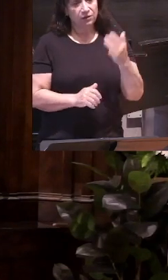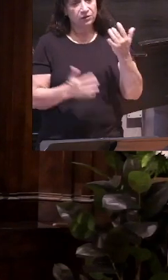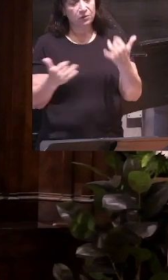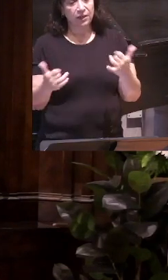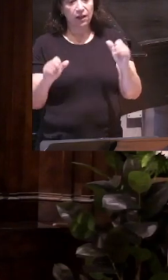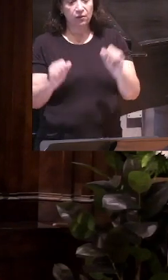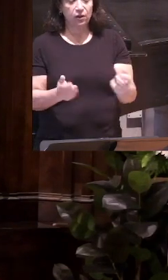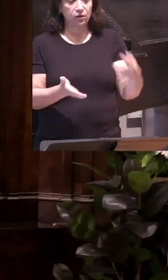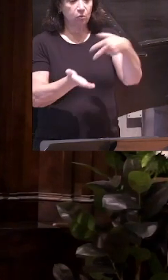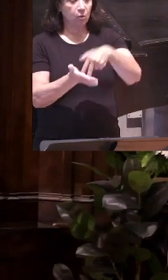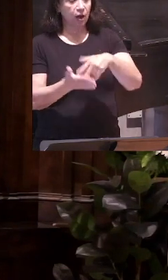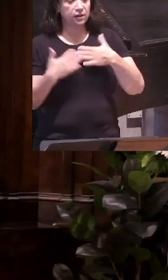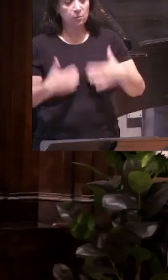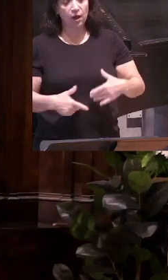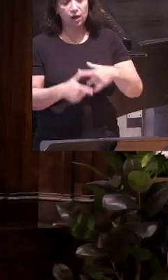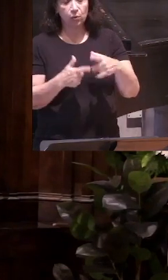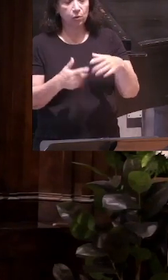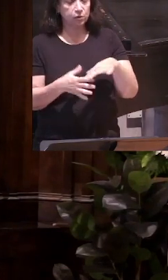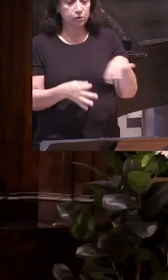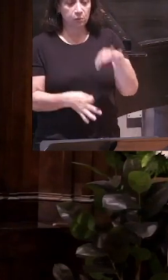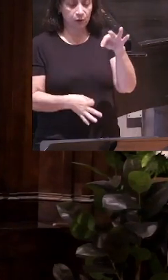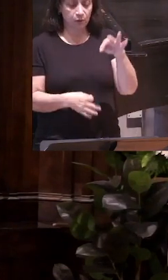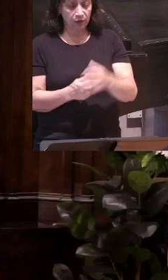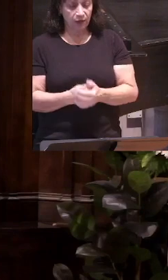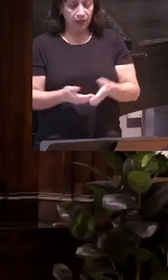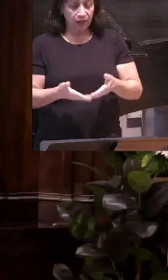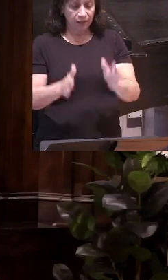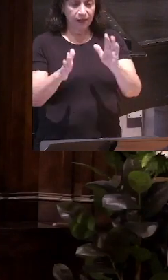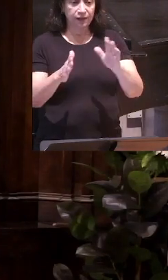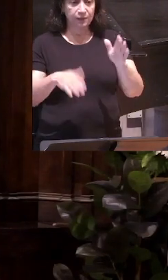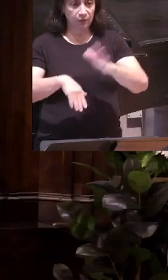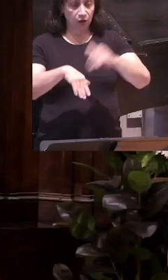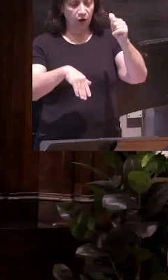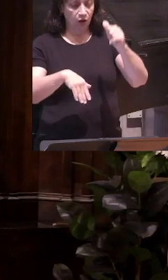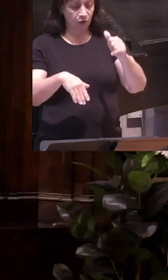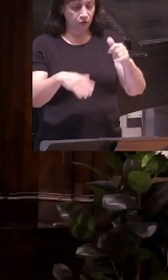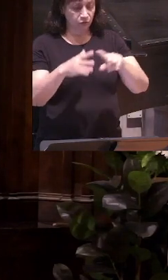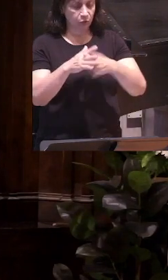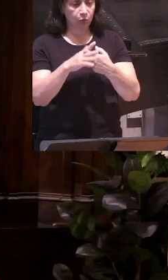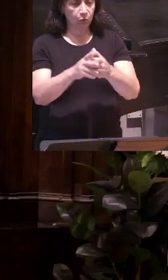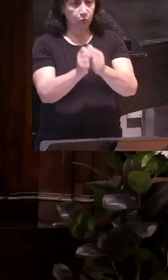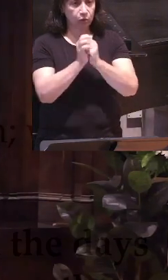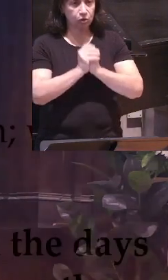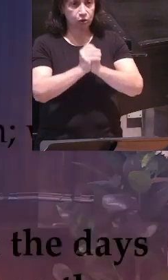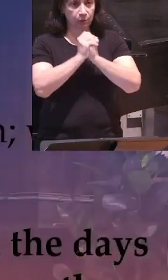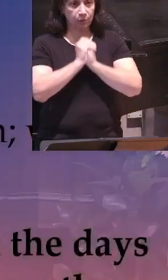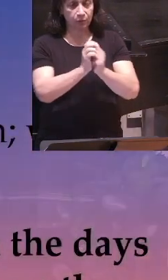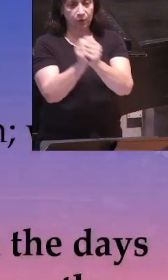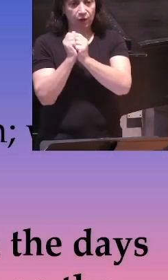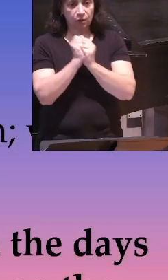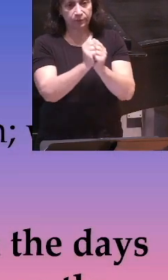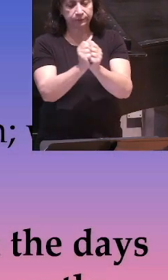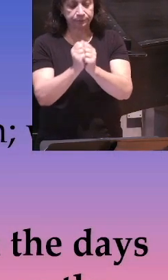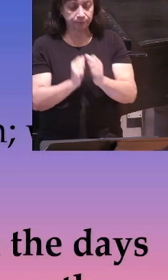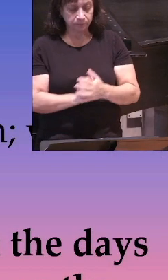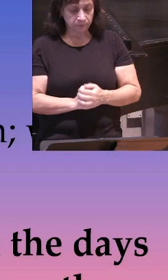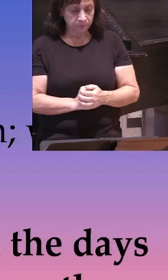rise in body or in spirit, and let us be called in to worship together.